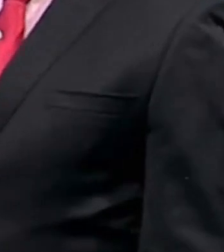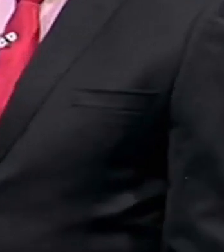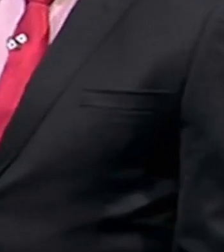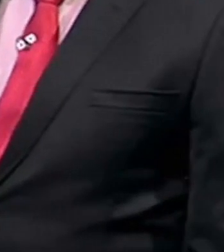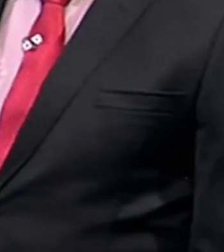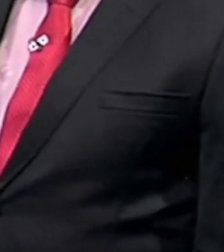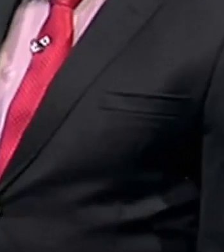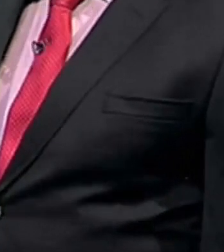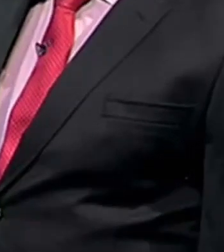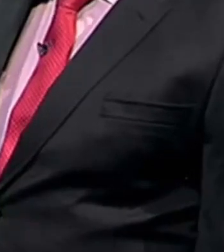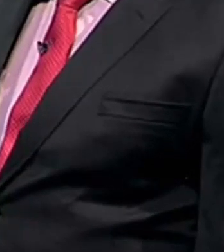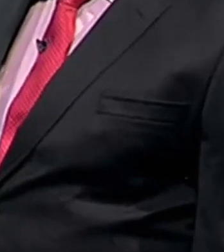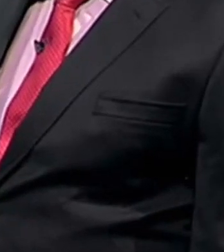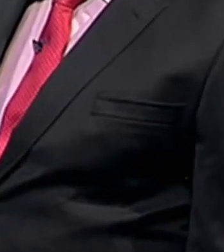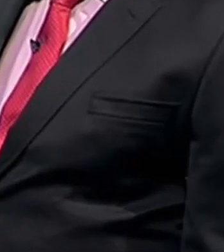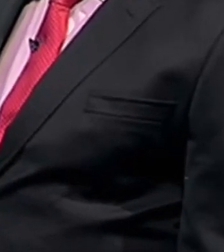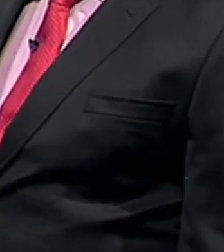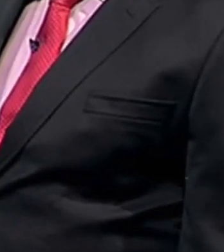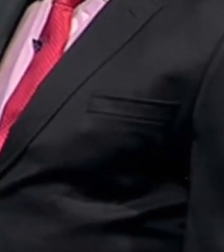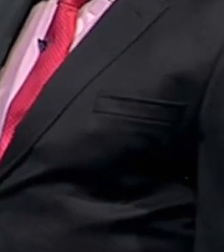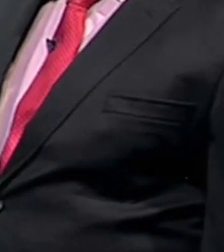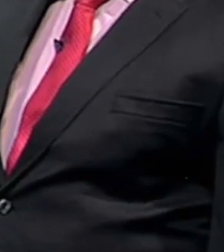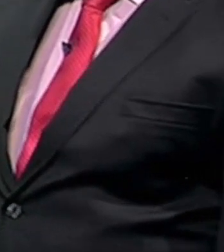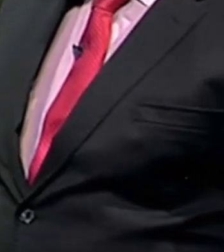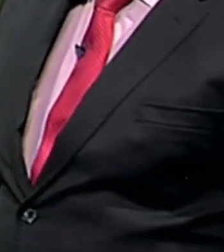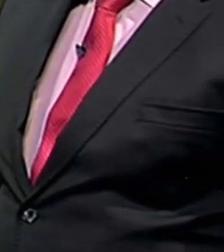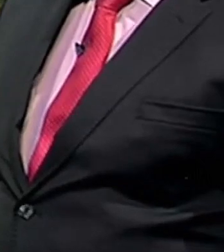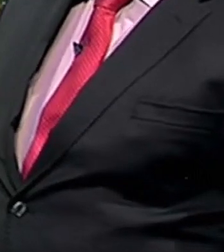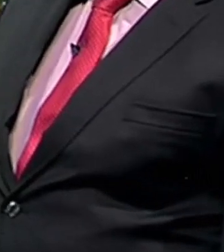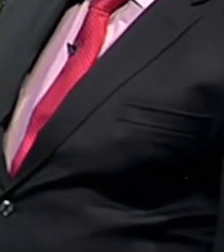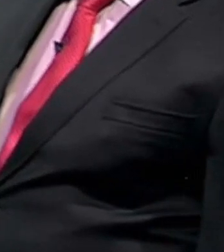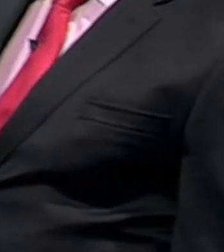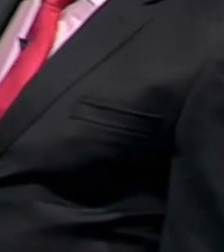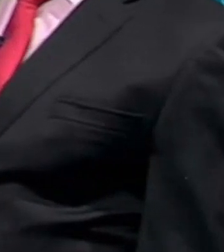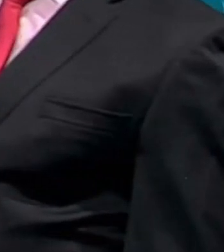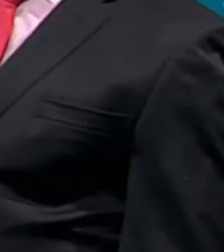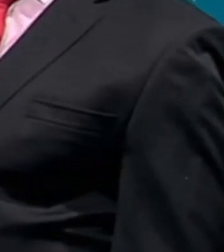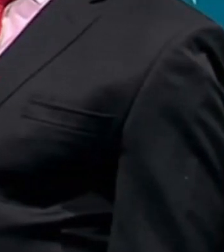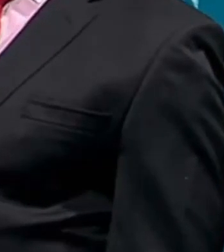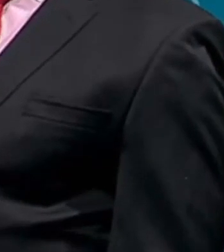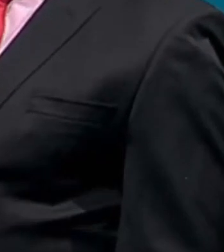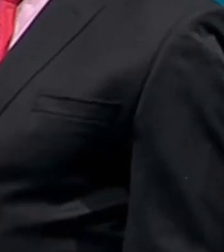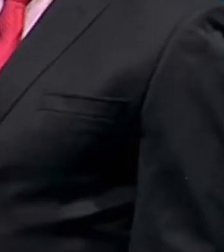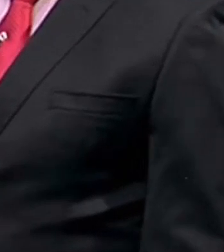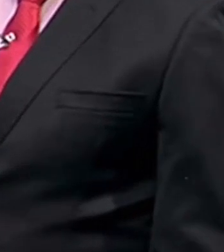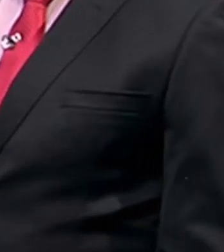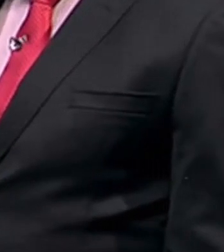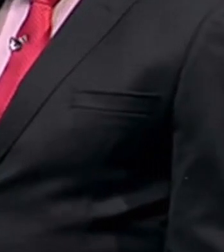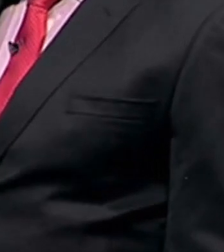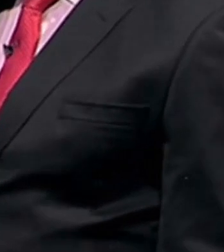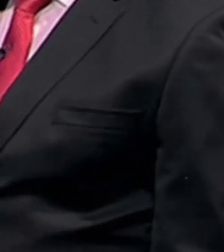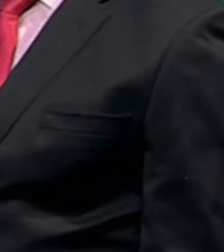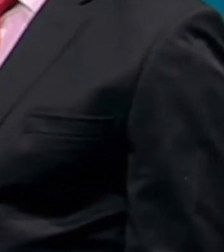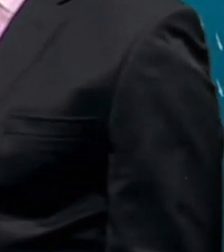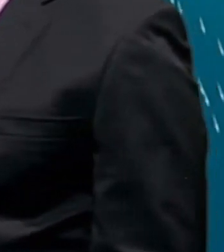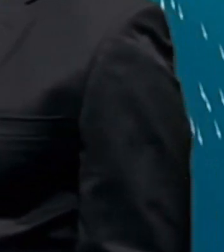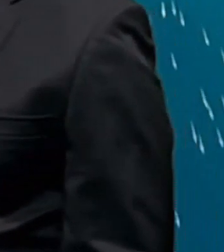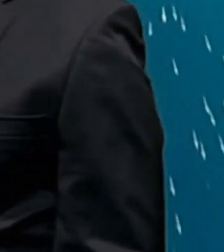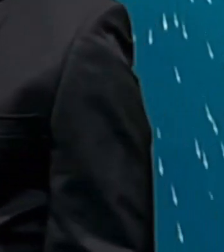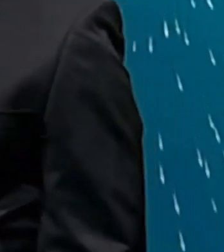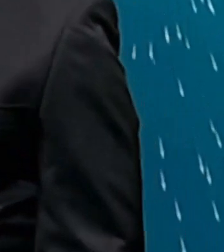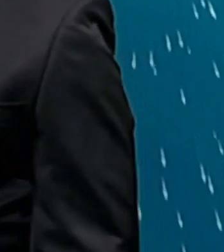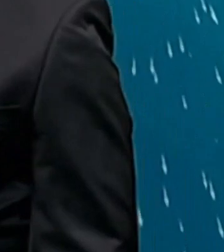dibakeng tsa Kotonia ntle le mono re boetsa pere ka lebella gore tsatsing la hosane ho be le dipula di kaolong tse bophirima tsa Kapa Leboya ntle le mono hape o tla wela hape